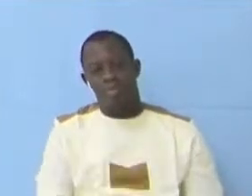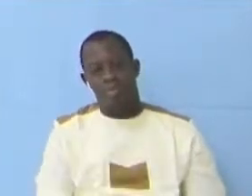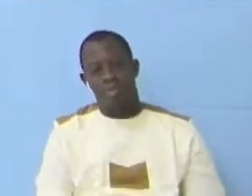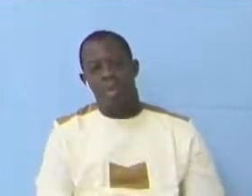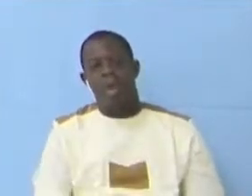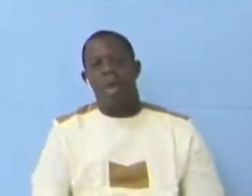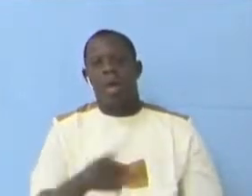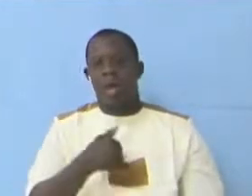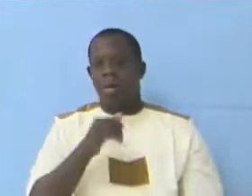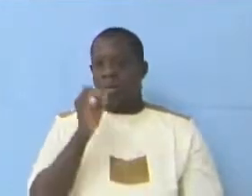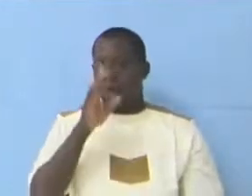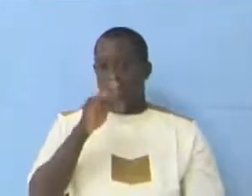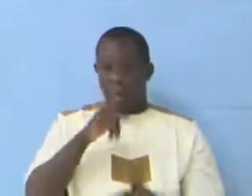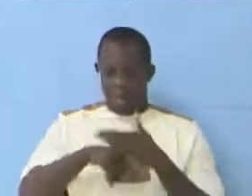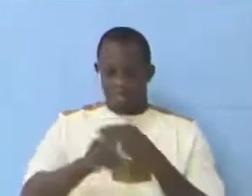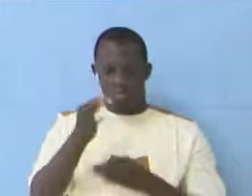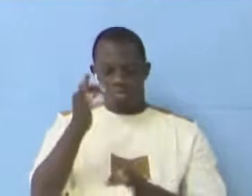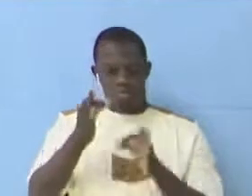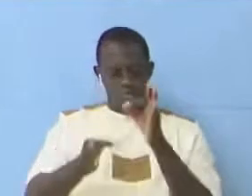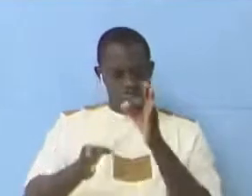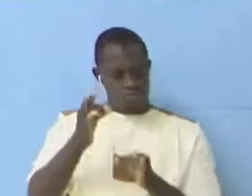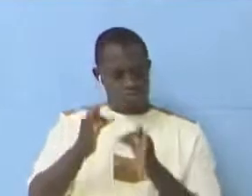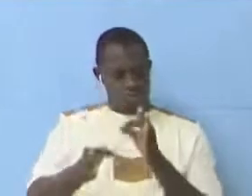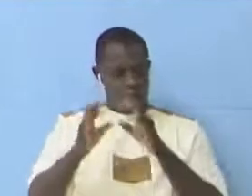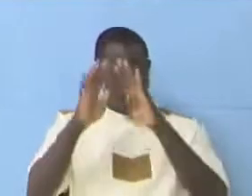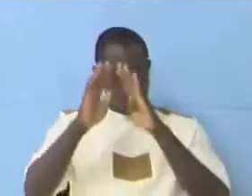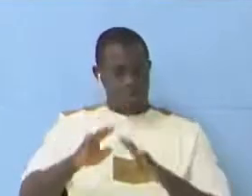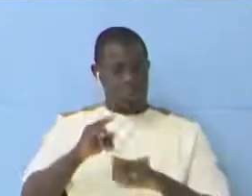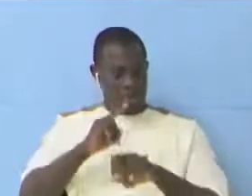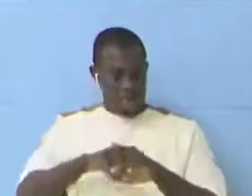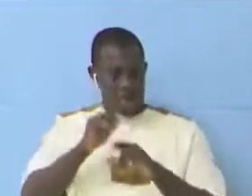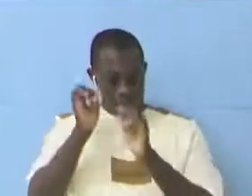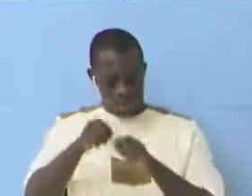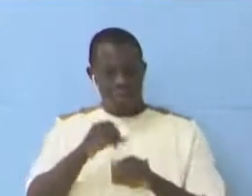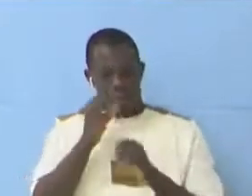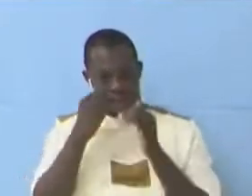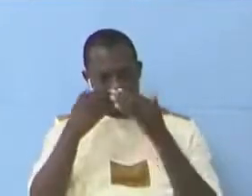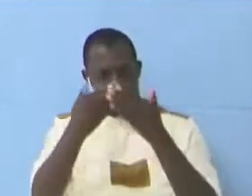And I said in court that time will tell. And